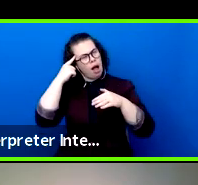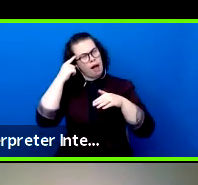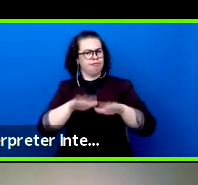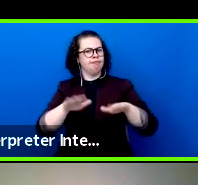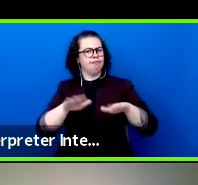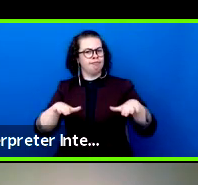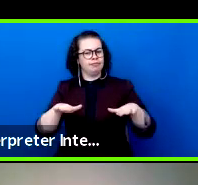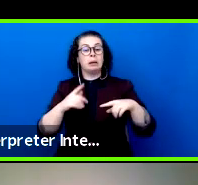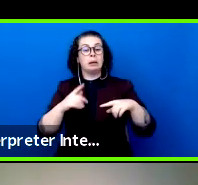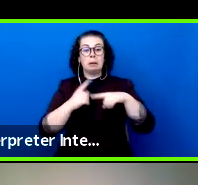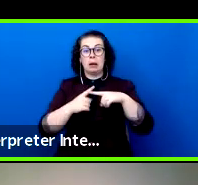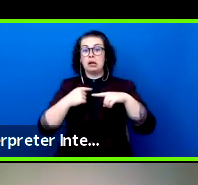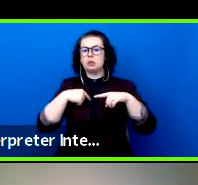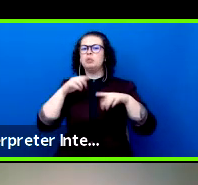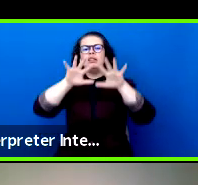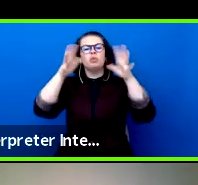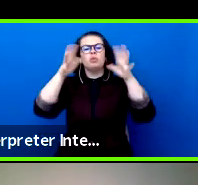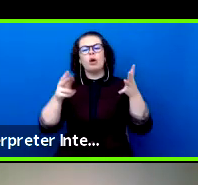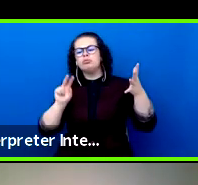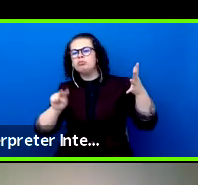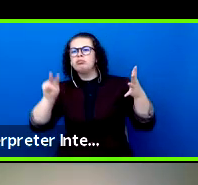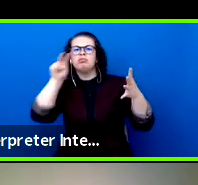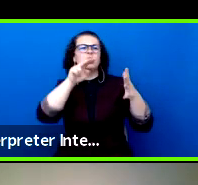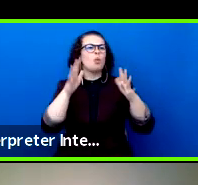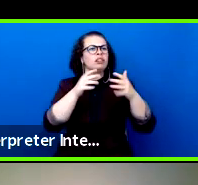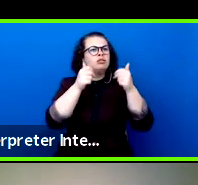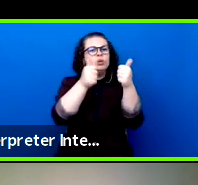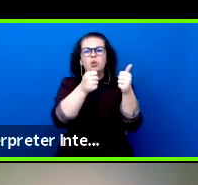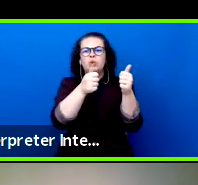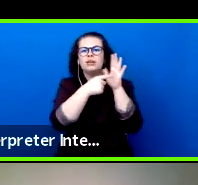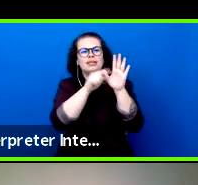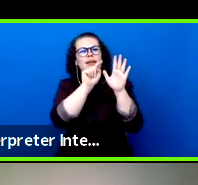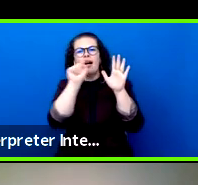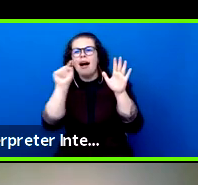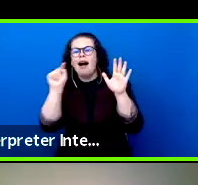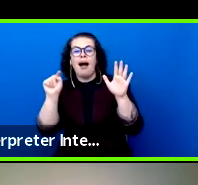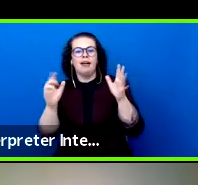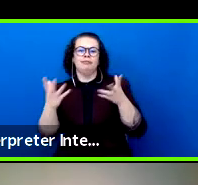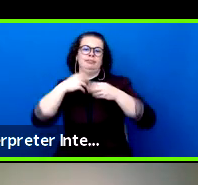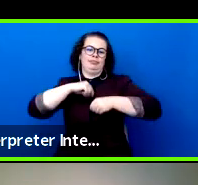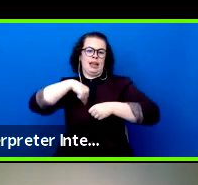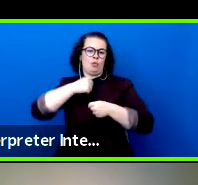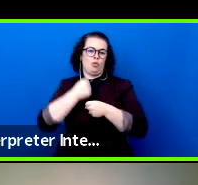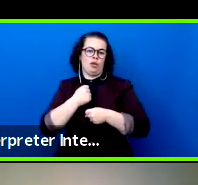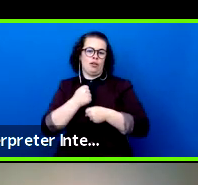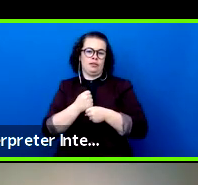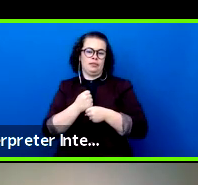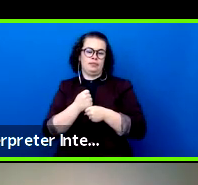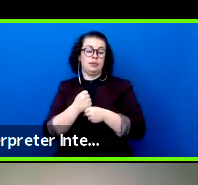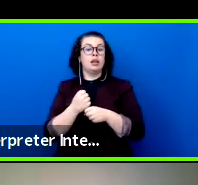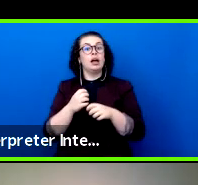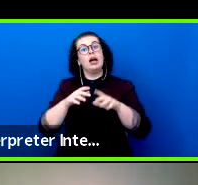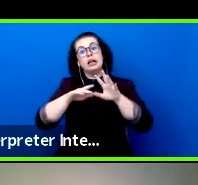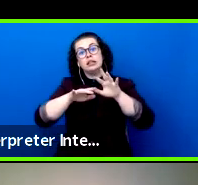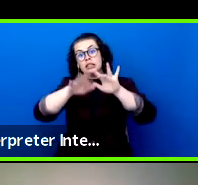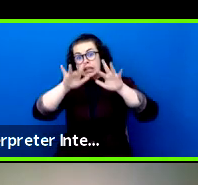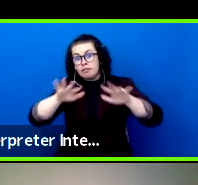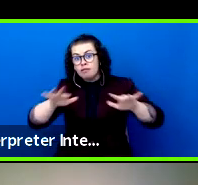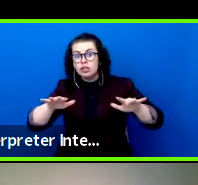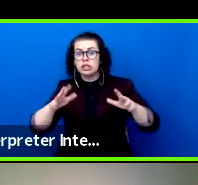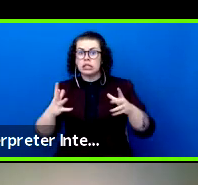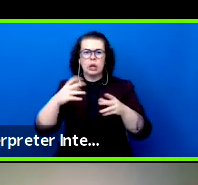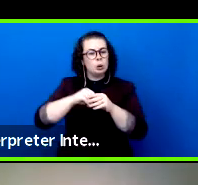of use as a resource. But I think we have to. That's some, you know, and talking about diversity and inclusion, that's where it has to start.